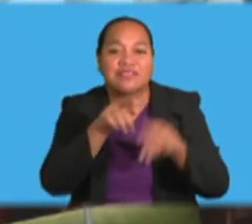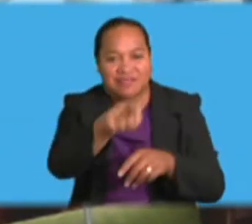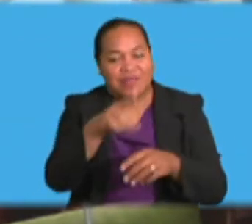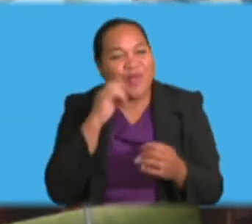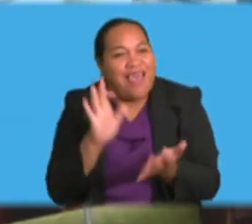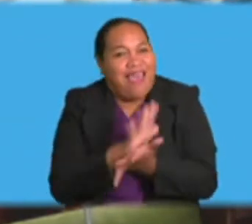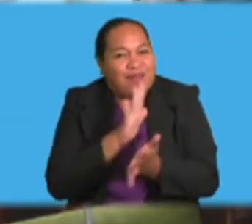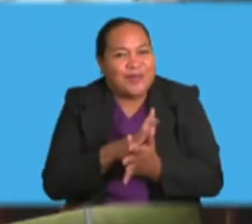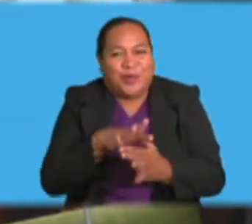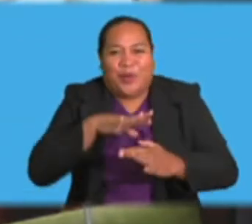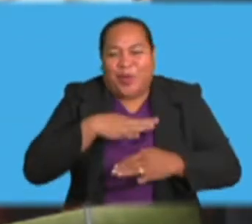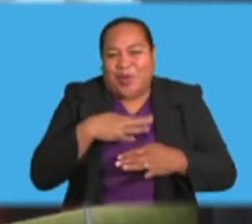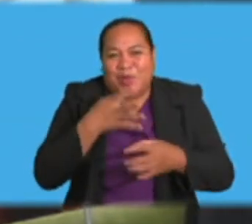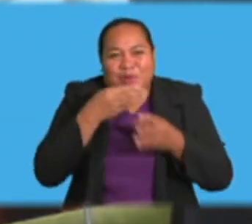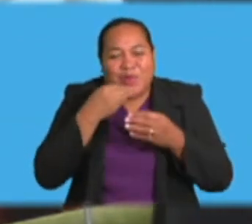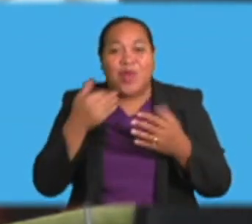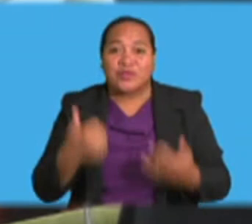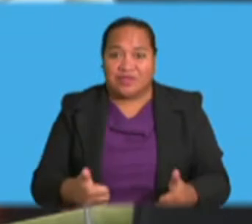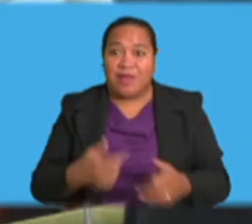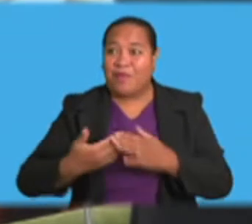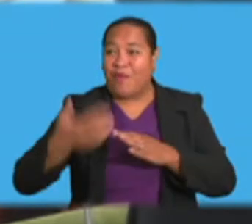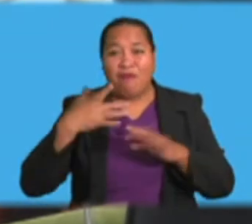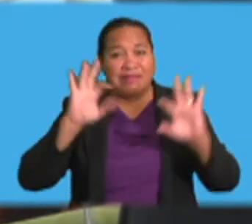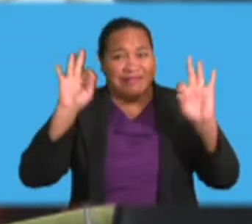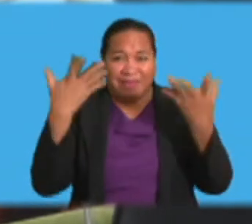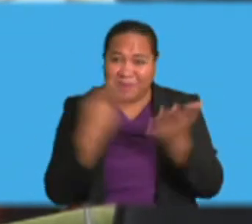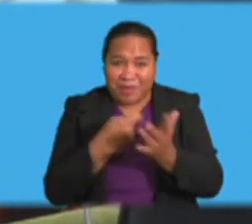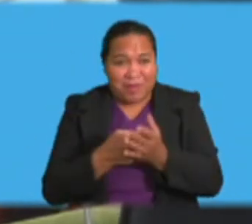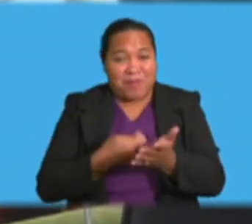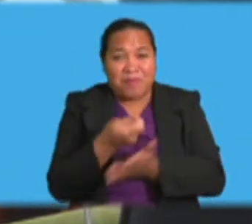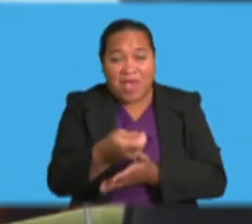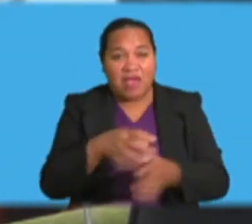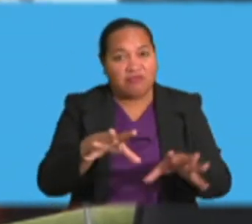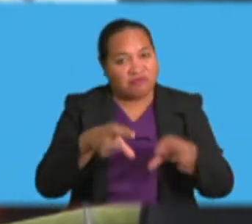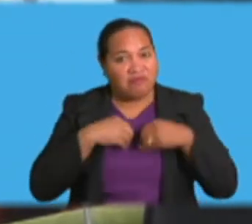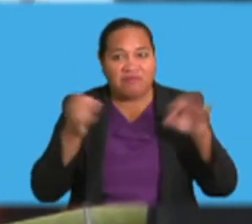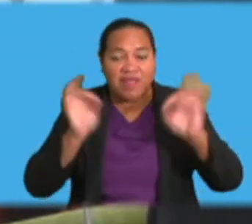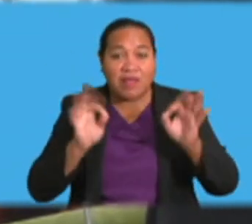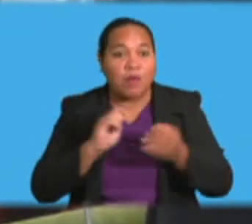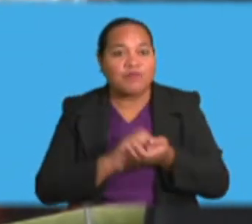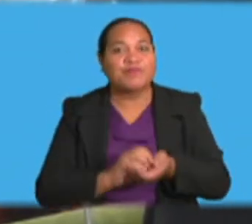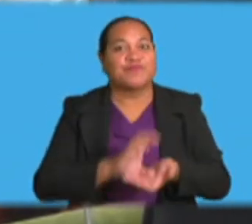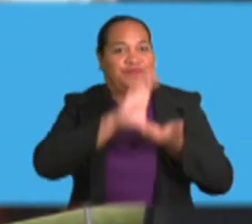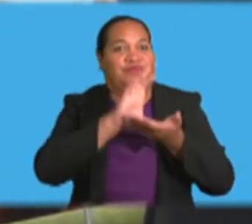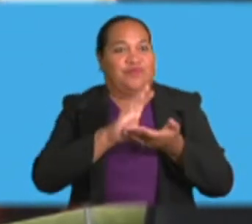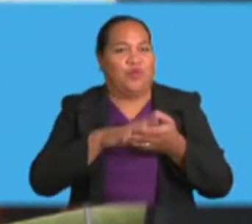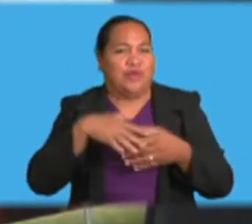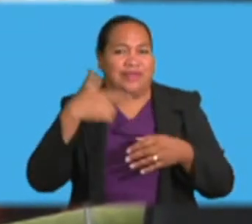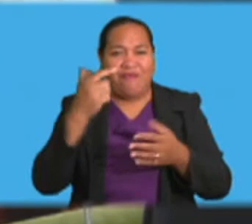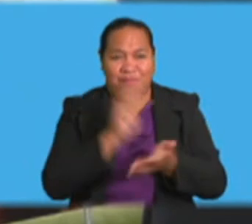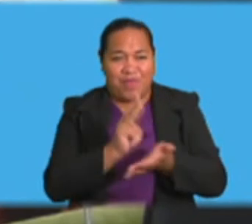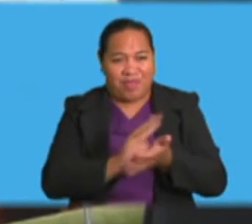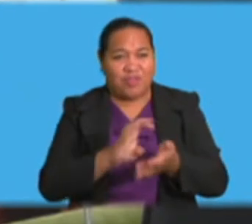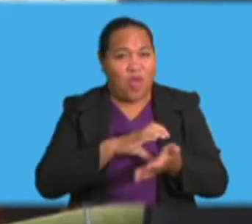Pine landowners. From $0 returns, the amount of LSB has phenomenally increased to $7 million in the last 5 years, and it